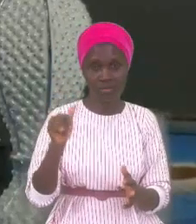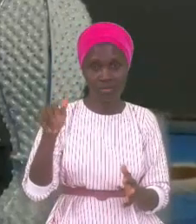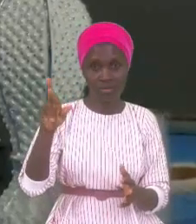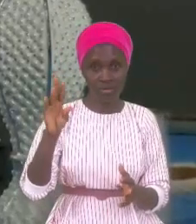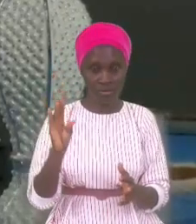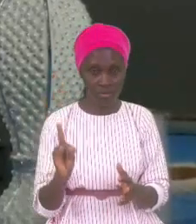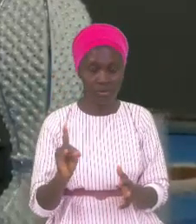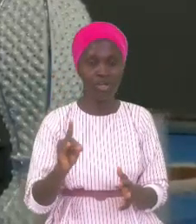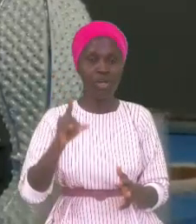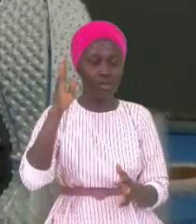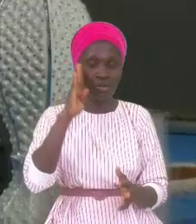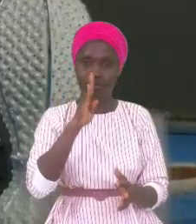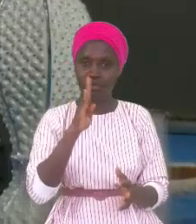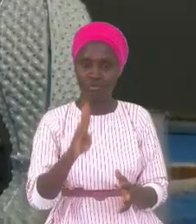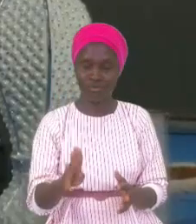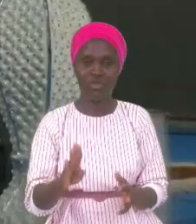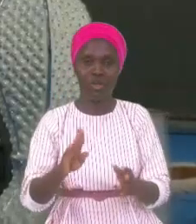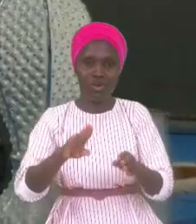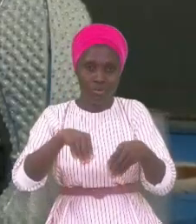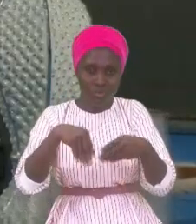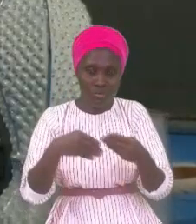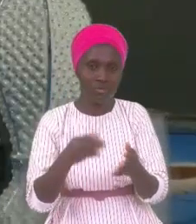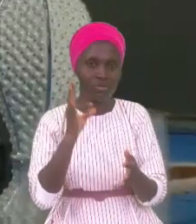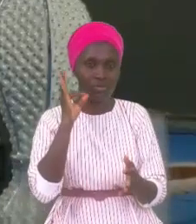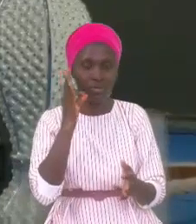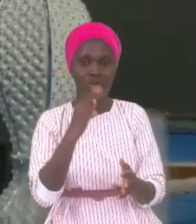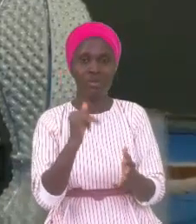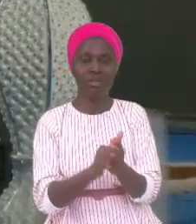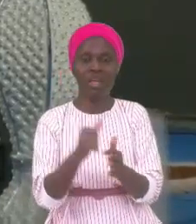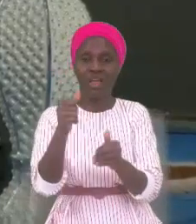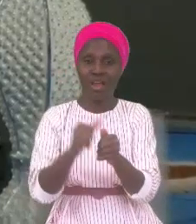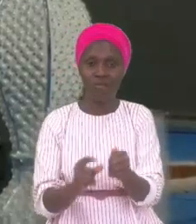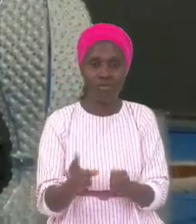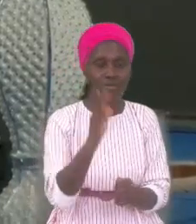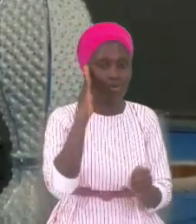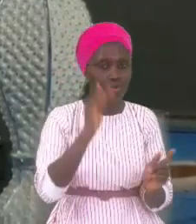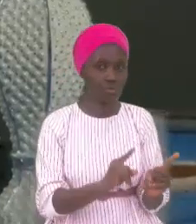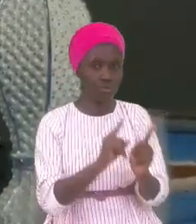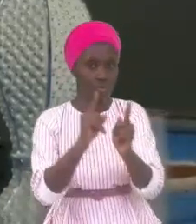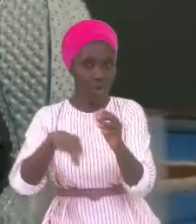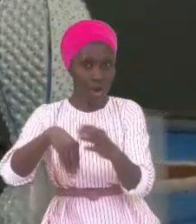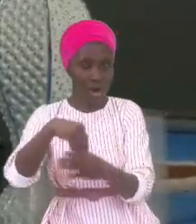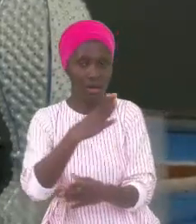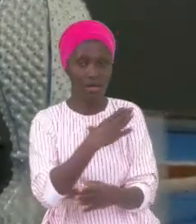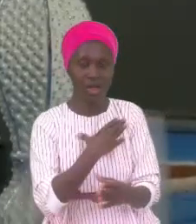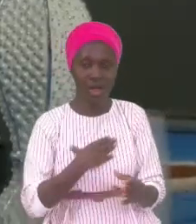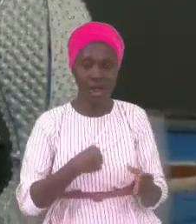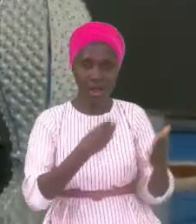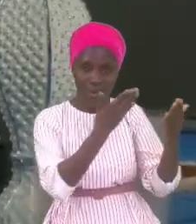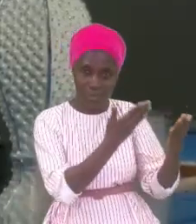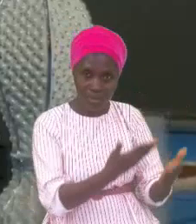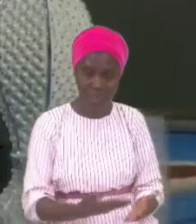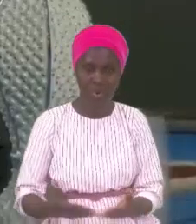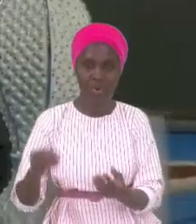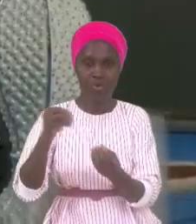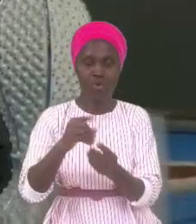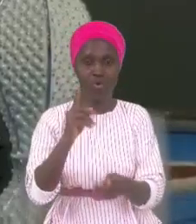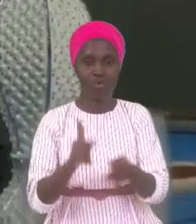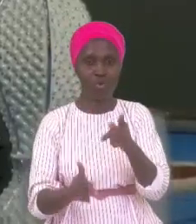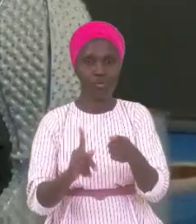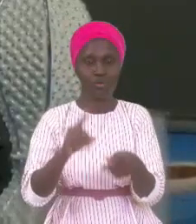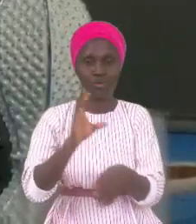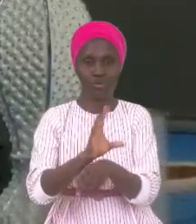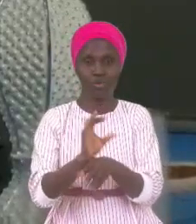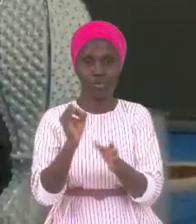into all the world and preaching the gospel to every creature, so that the church will not remain so